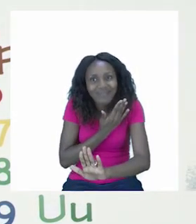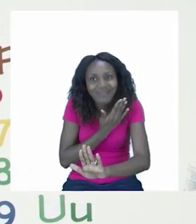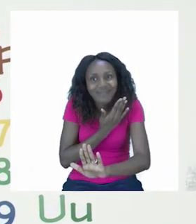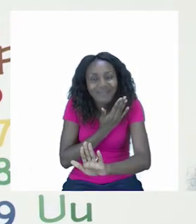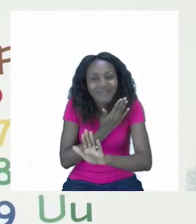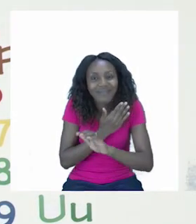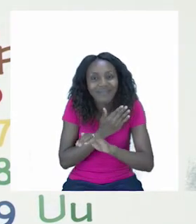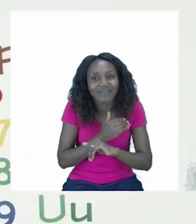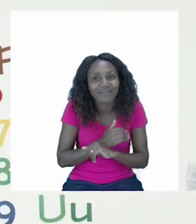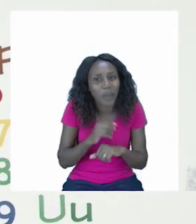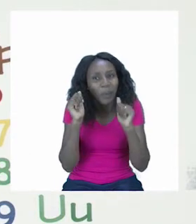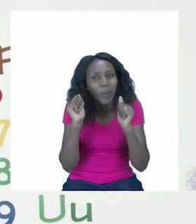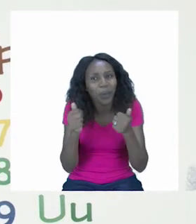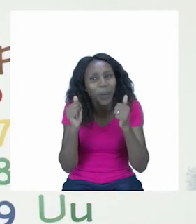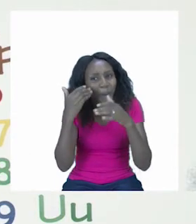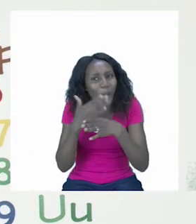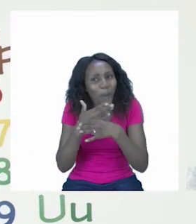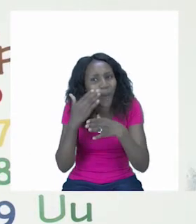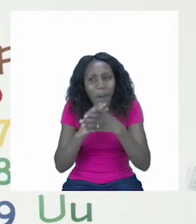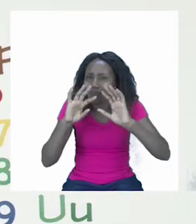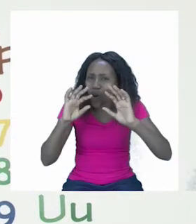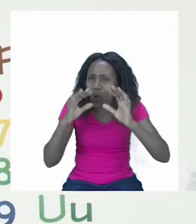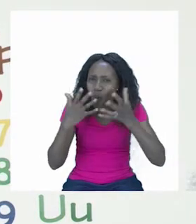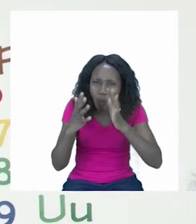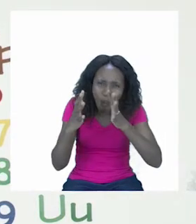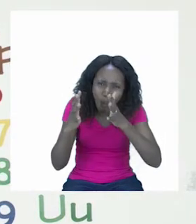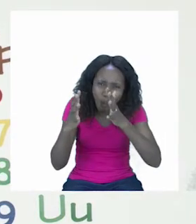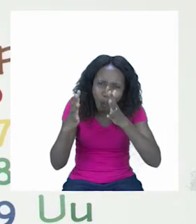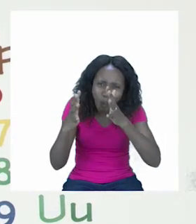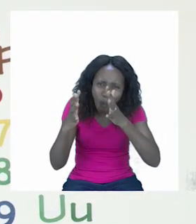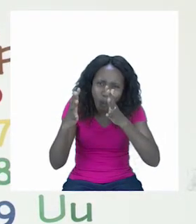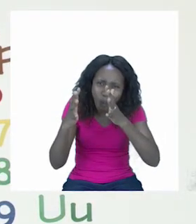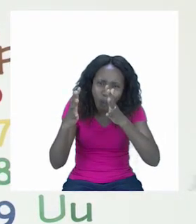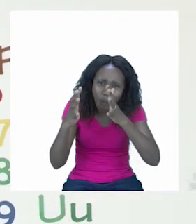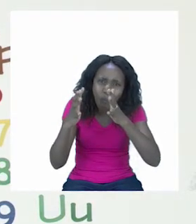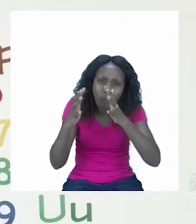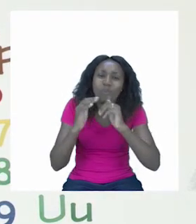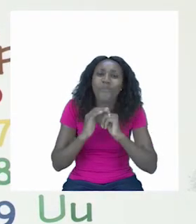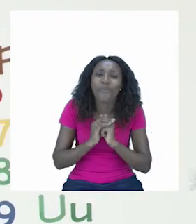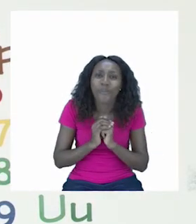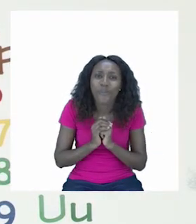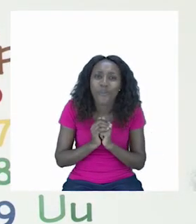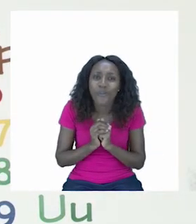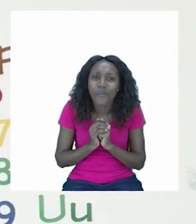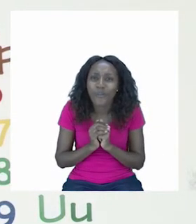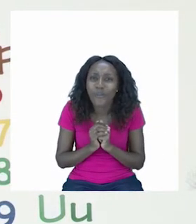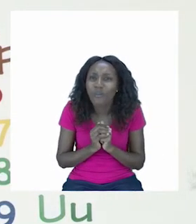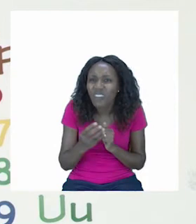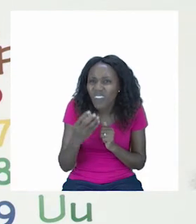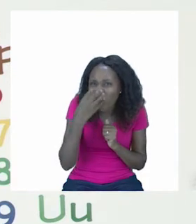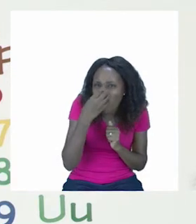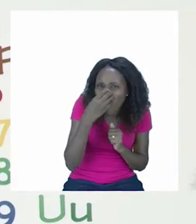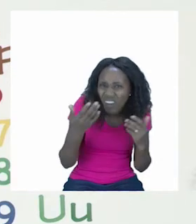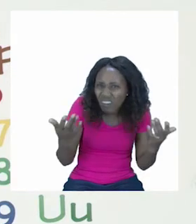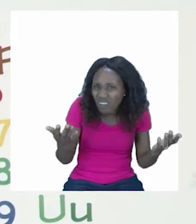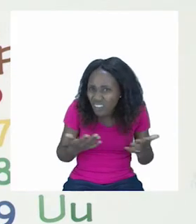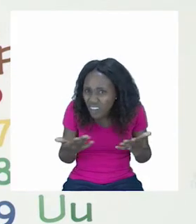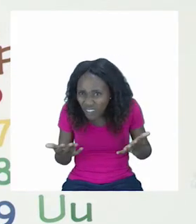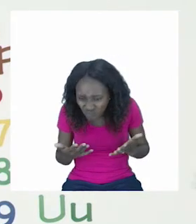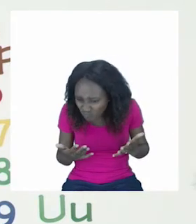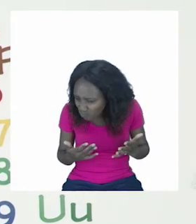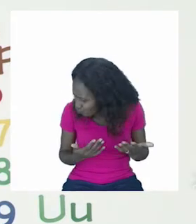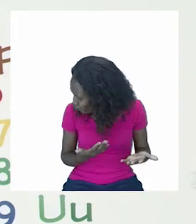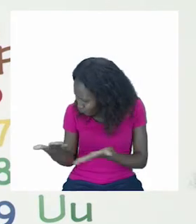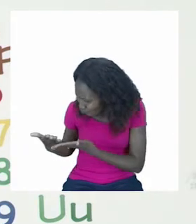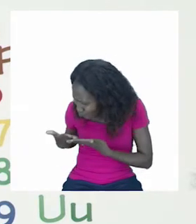away. Good job, grade ones. Now, before we go, I wonder where Soshi went to. He was so